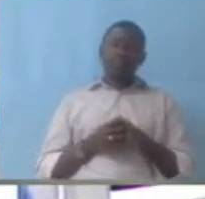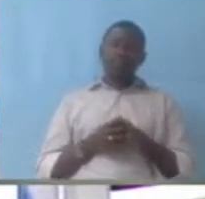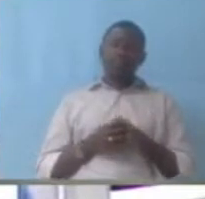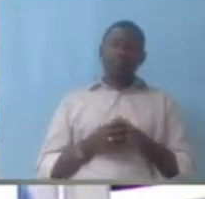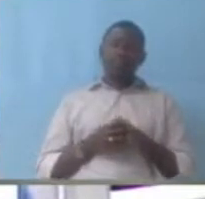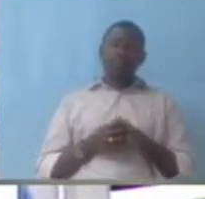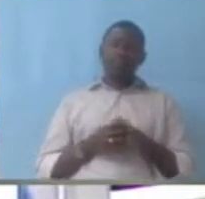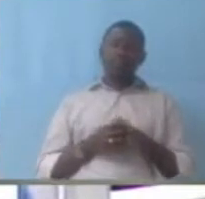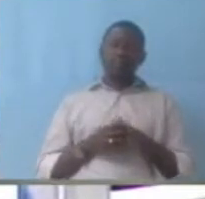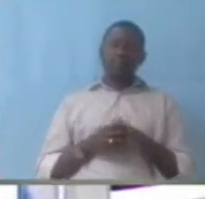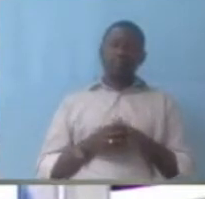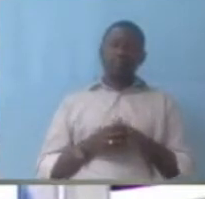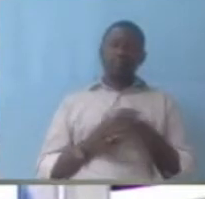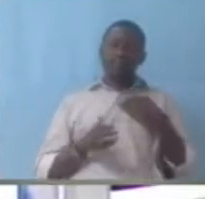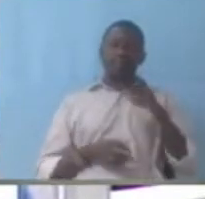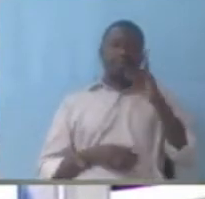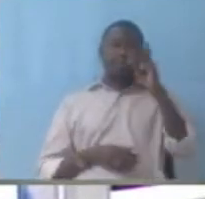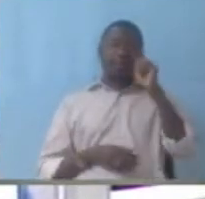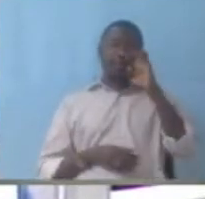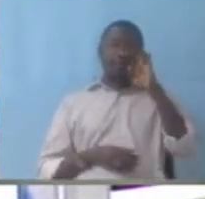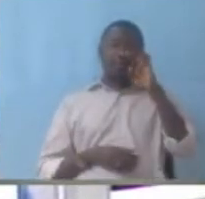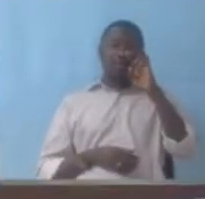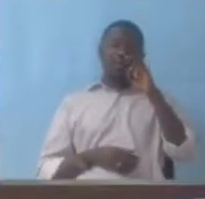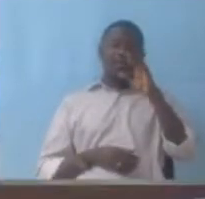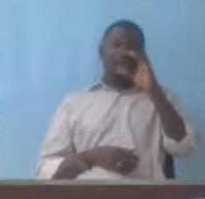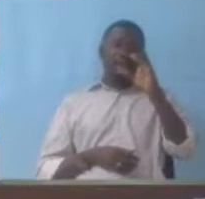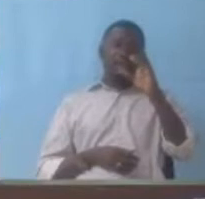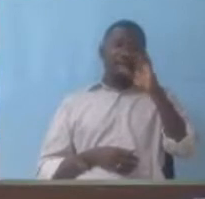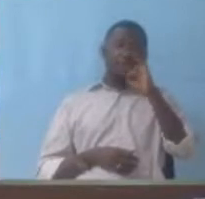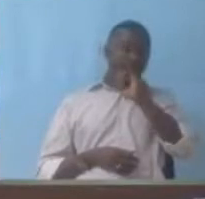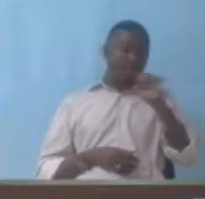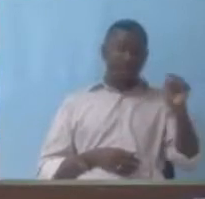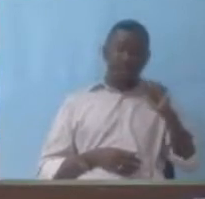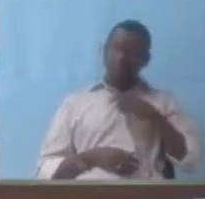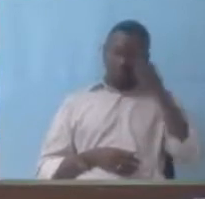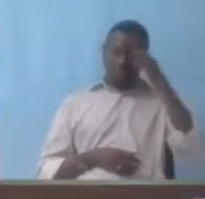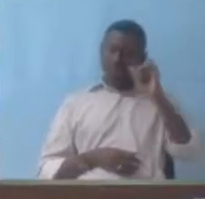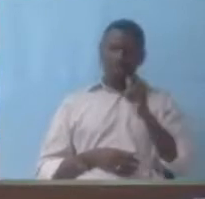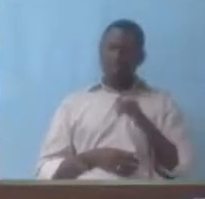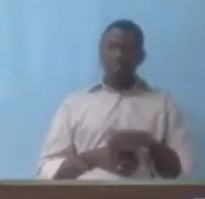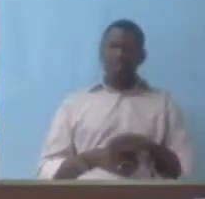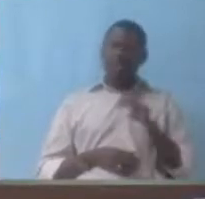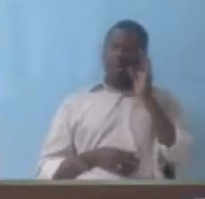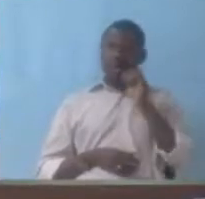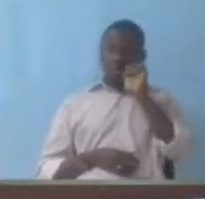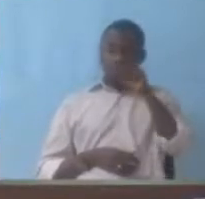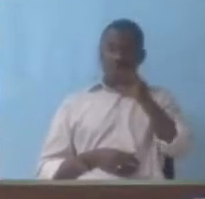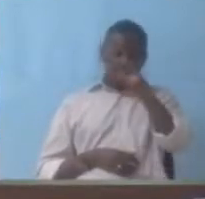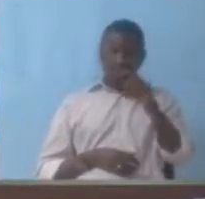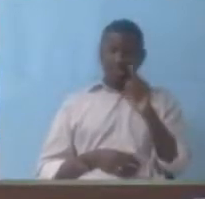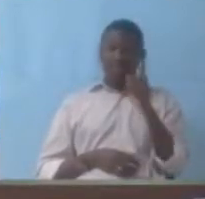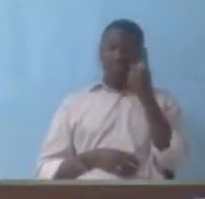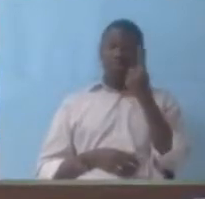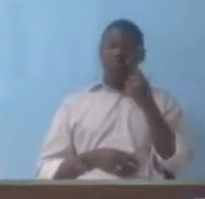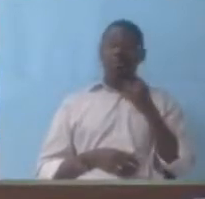the decree I don't agree, just to answer your question first. Manson decree la karola pour que la kumoja bi folo.